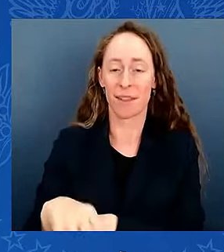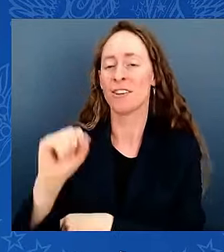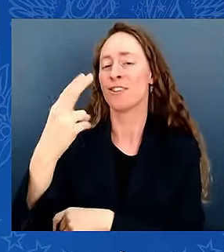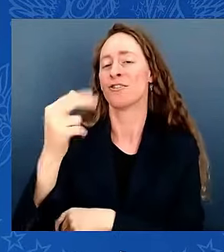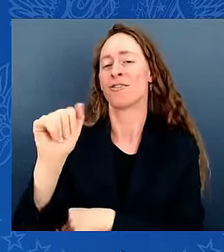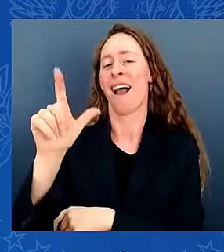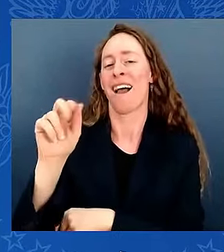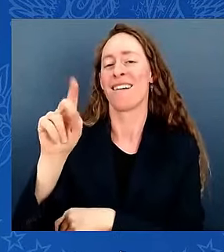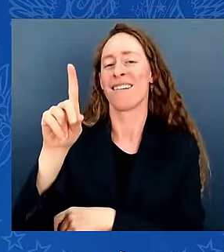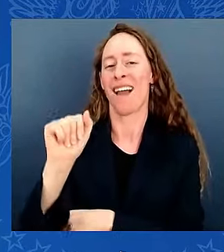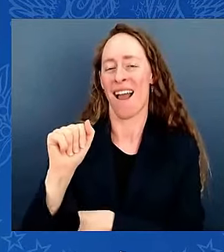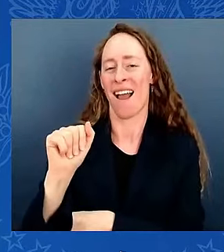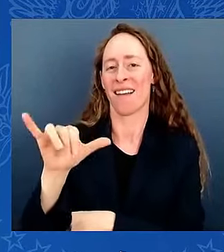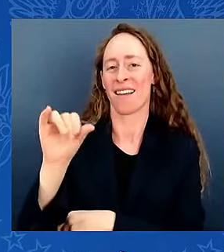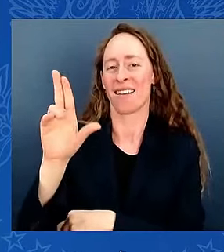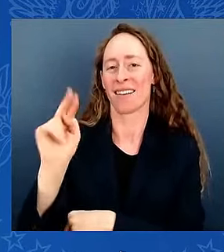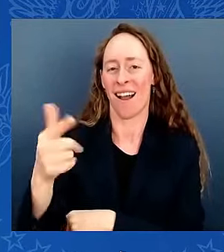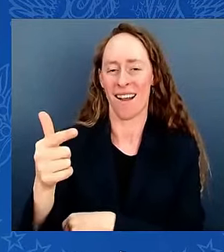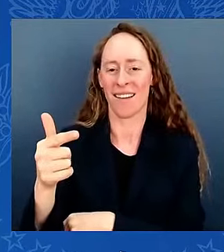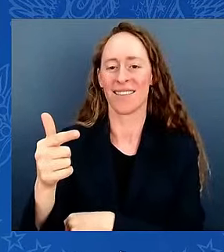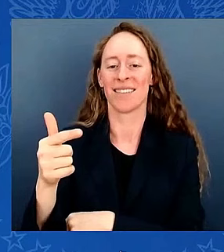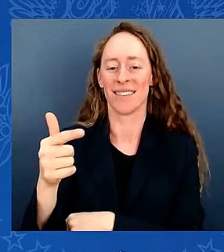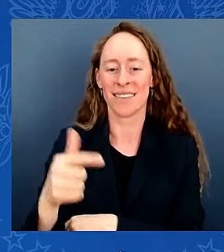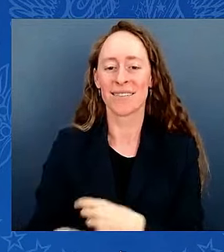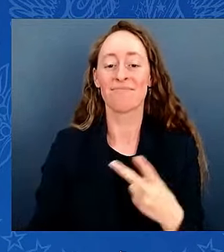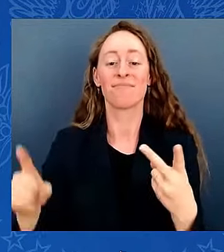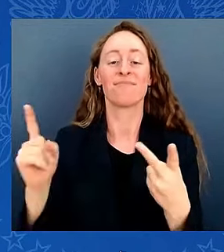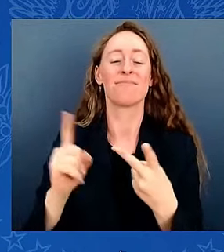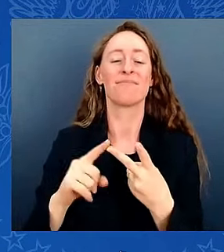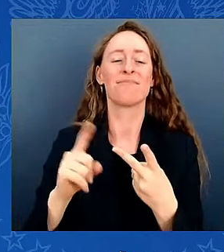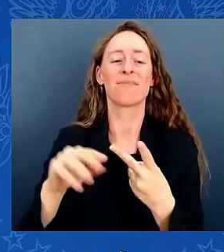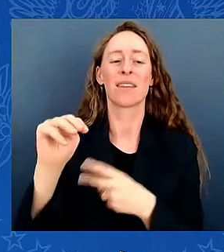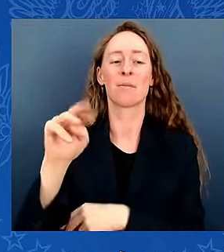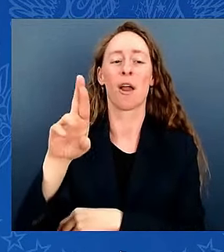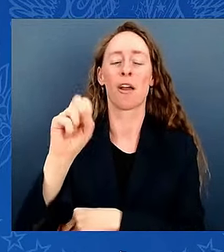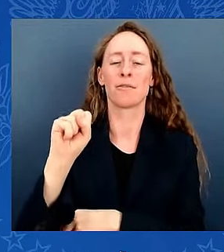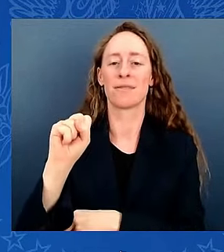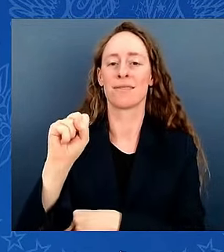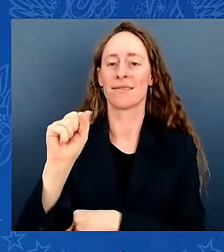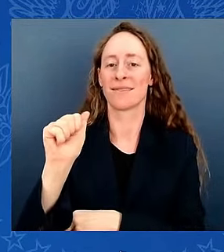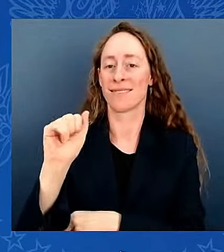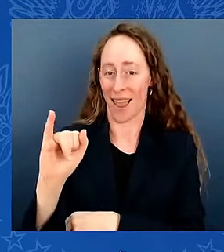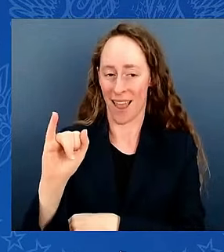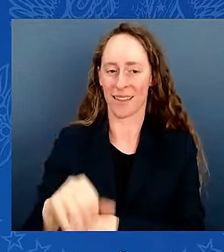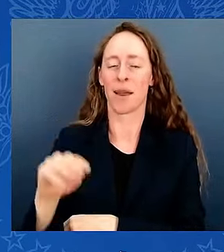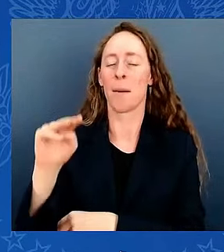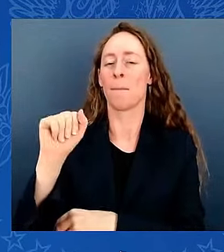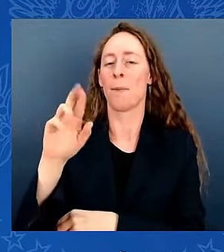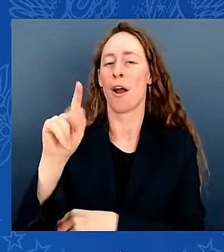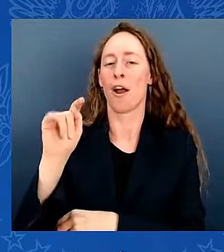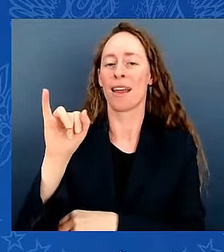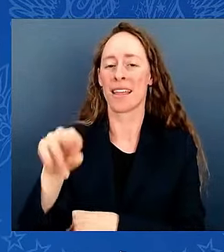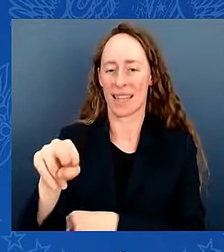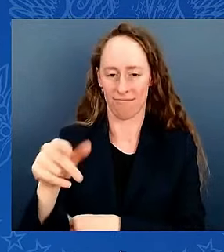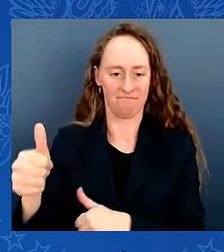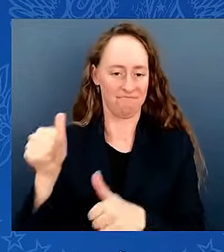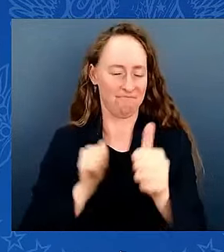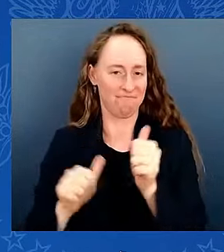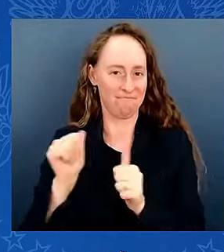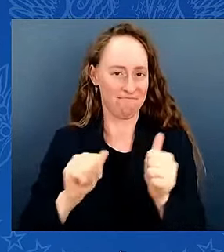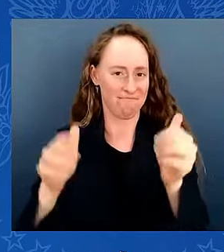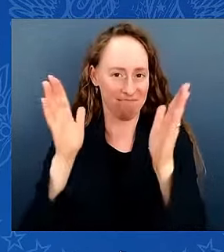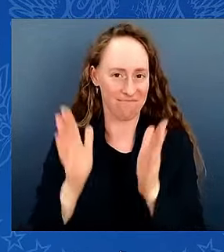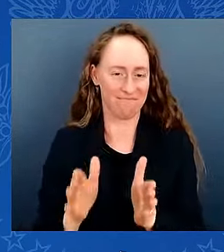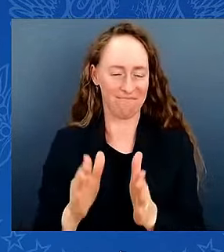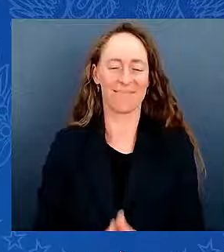Martin, and with them, a man who needs no introduction. Ladies and gentlemen, please stand and help me welcome the President of the United States of